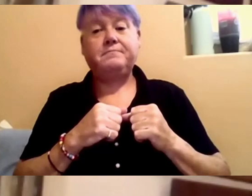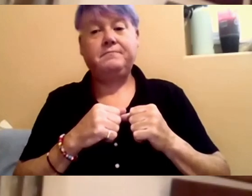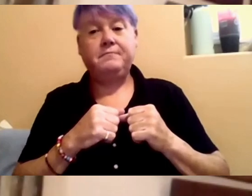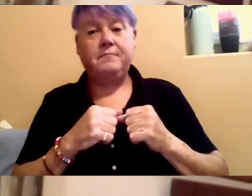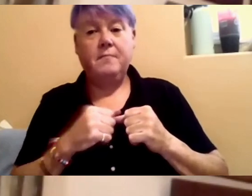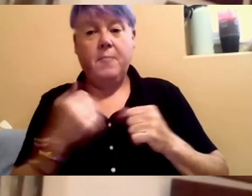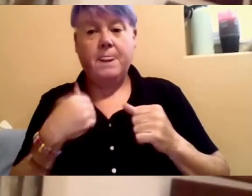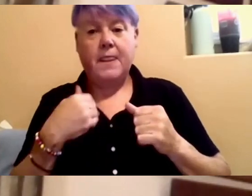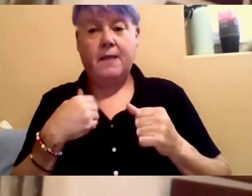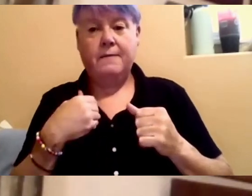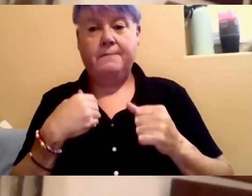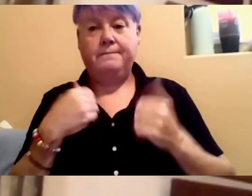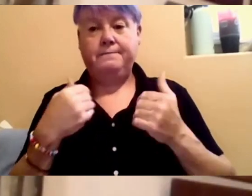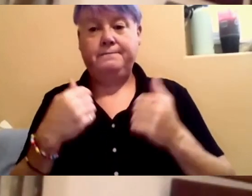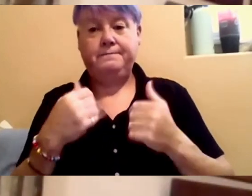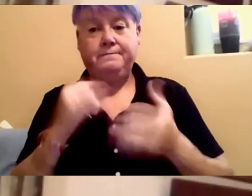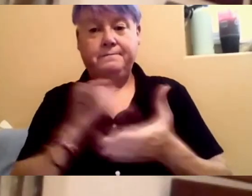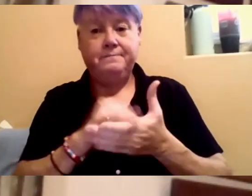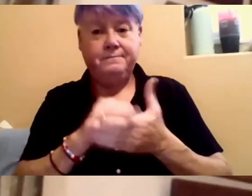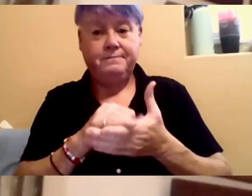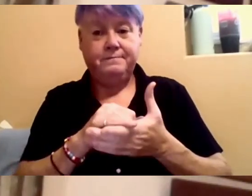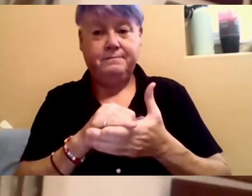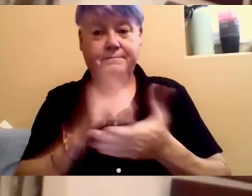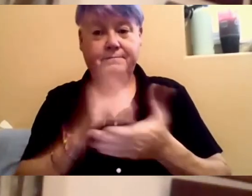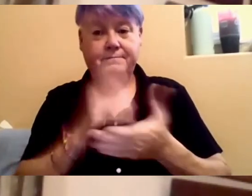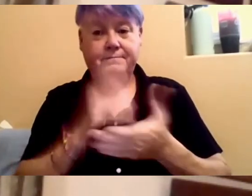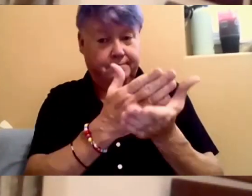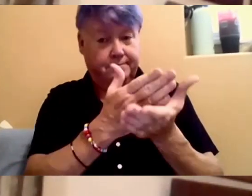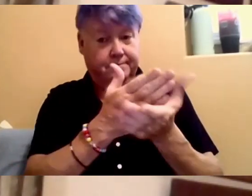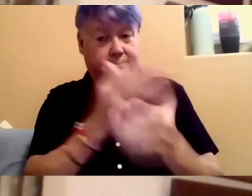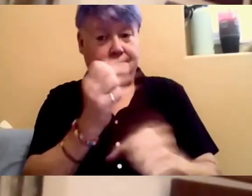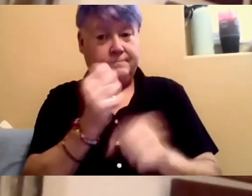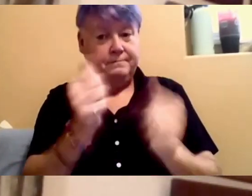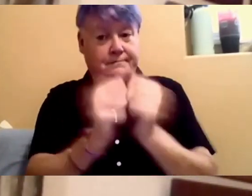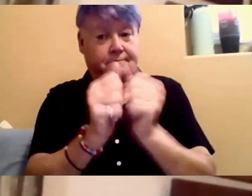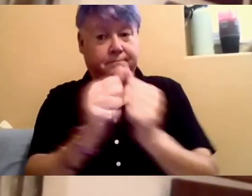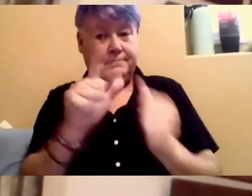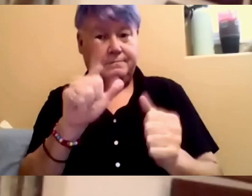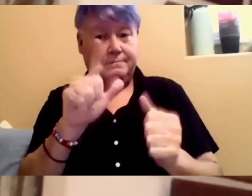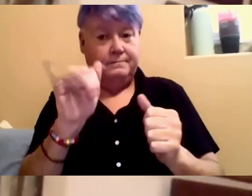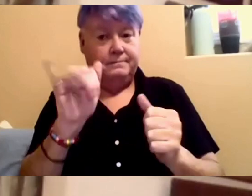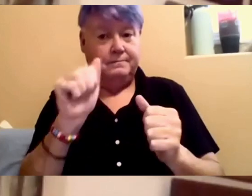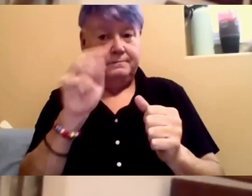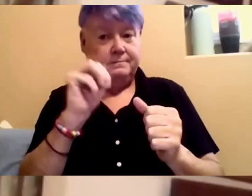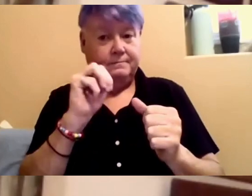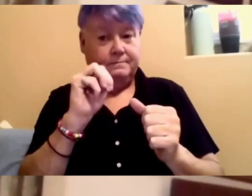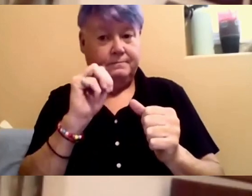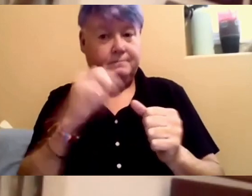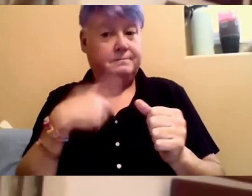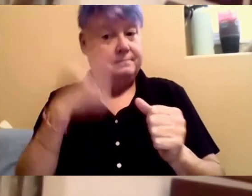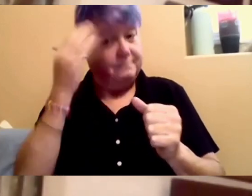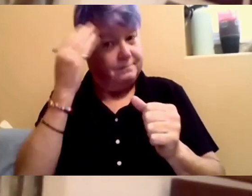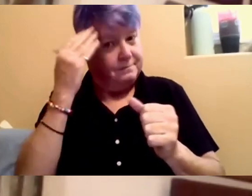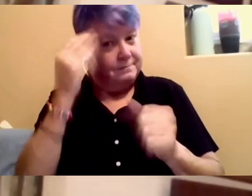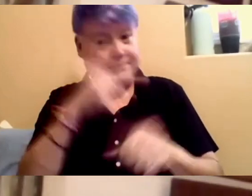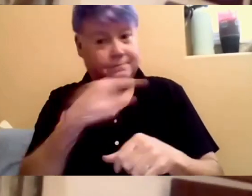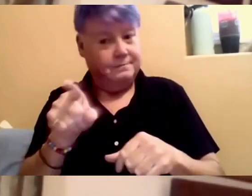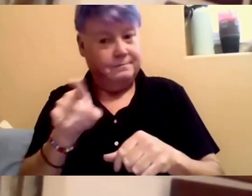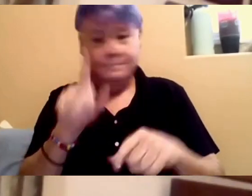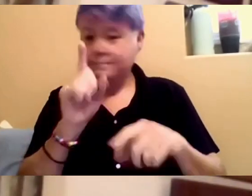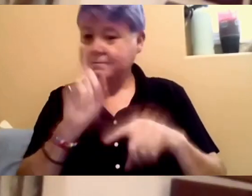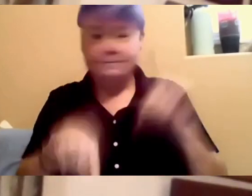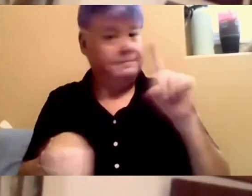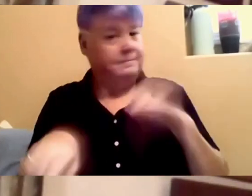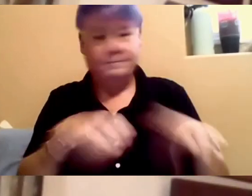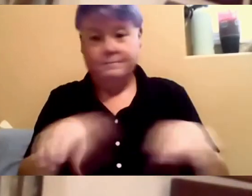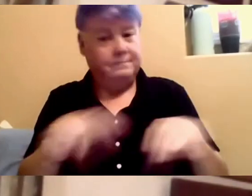had that constraint with Liam. I knew that there were things that he would not be capable of,